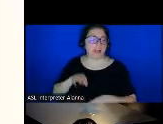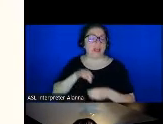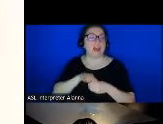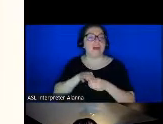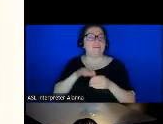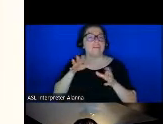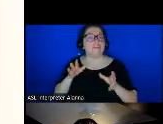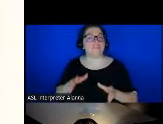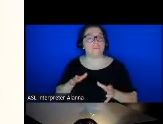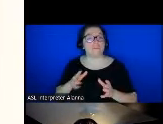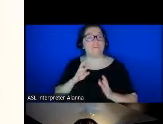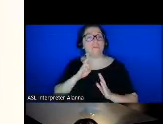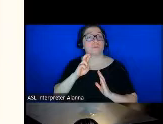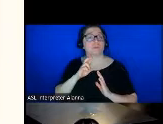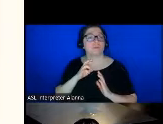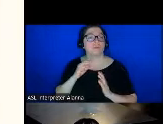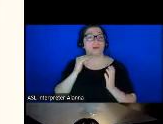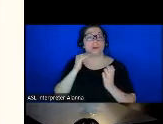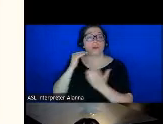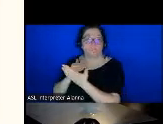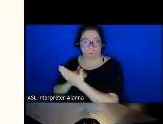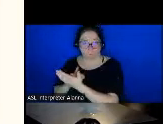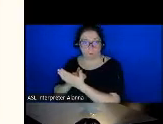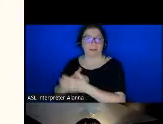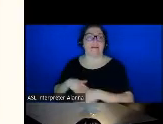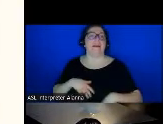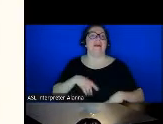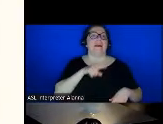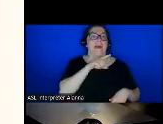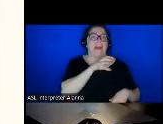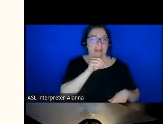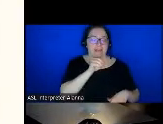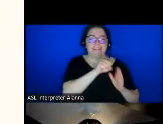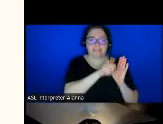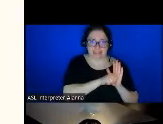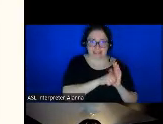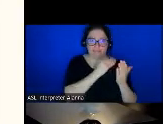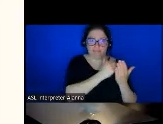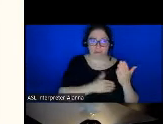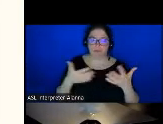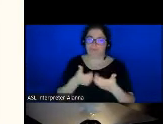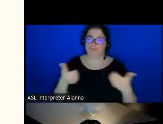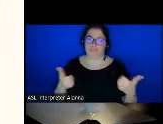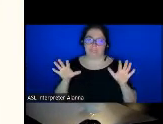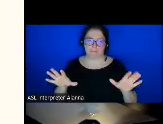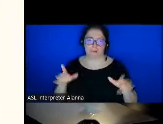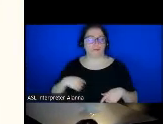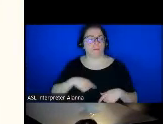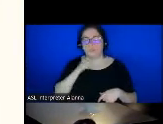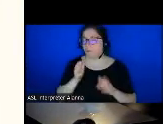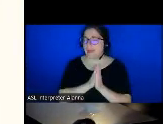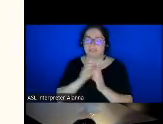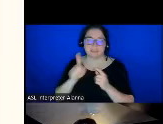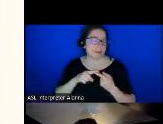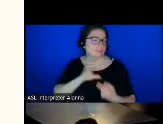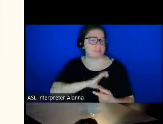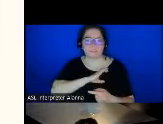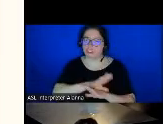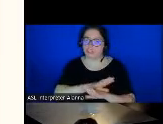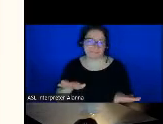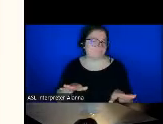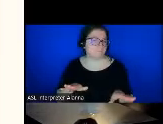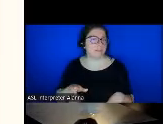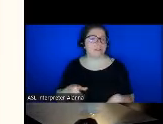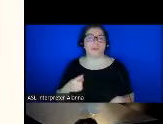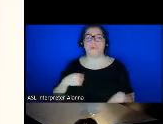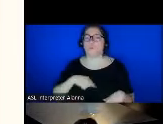and county roster we have a 30-day residency requirement and we don't ask any questions on citizenship and we do not maintain any